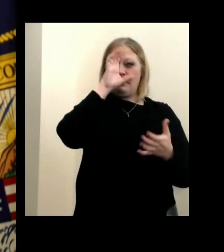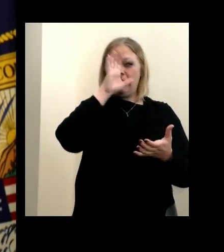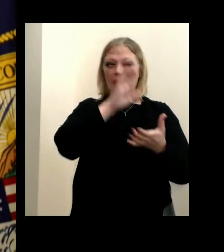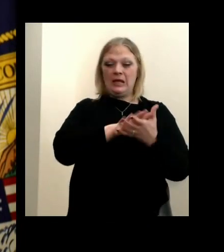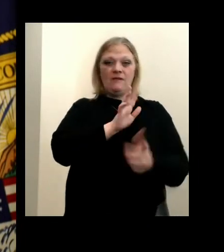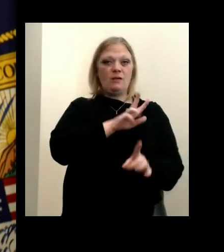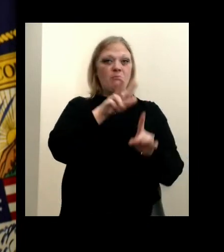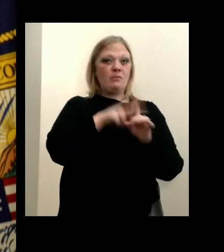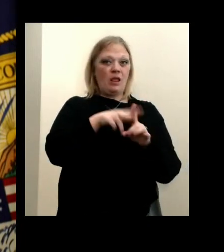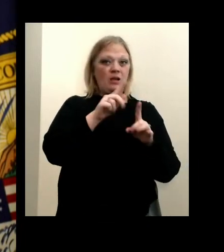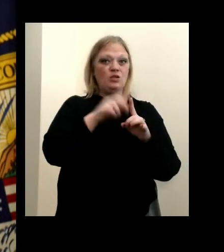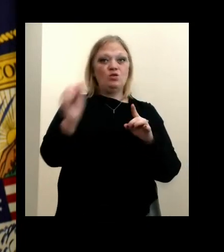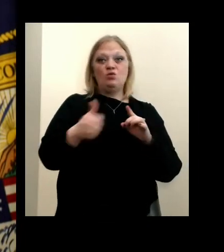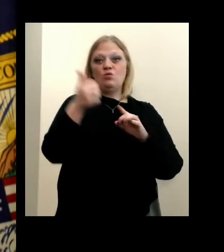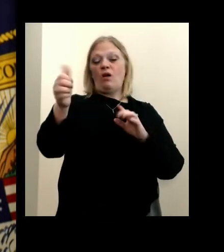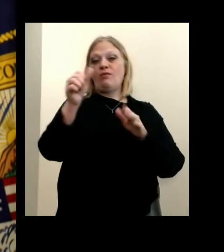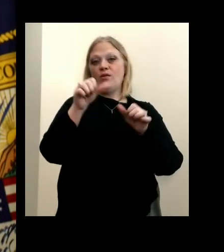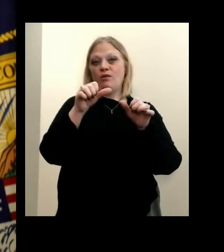other areas of the state.